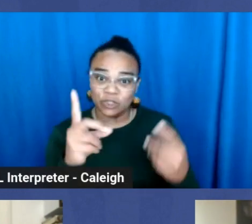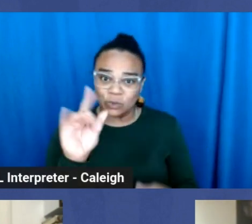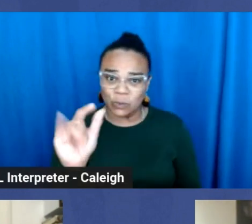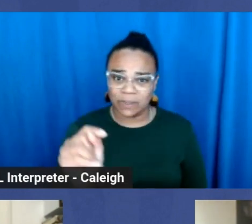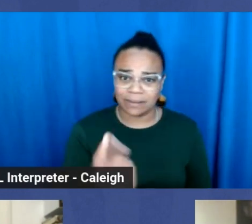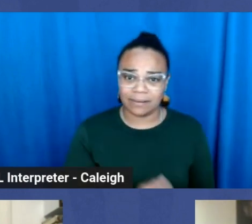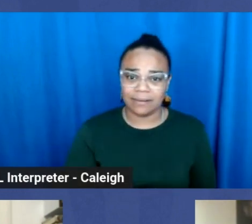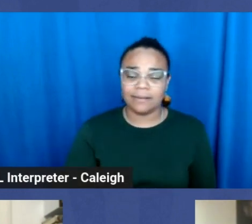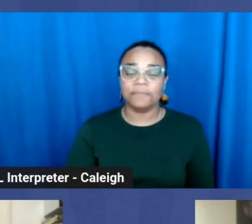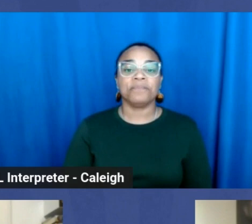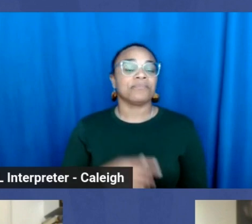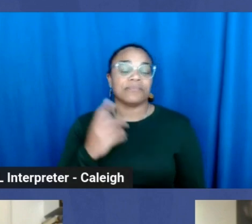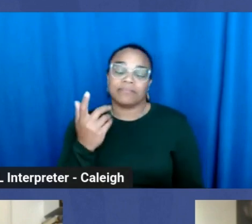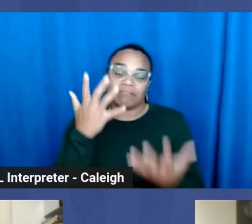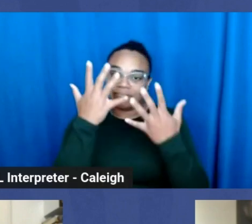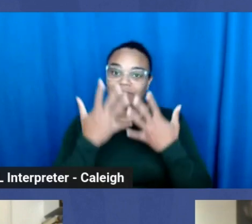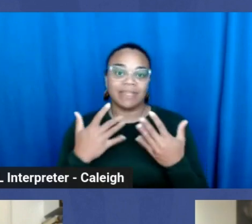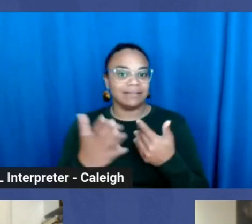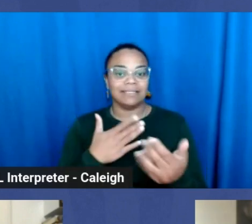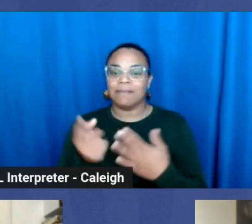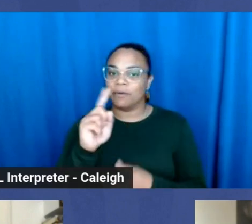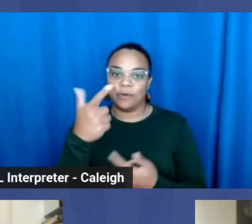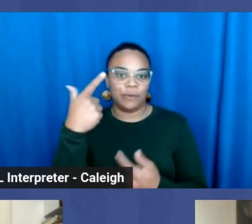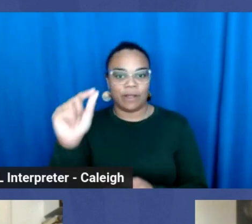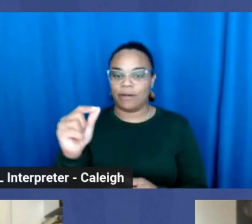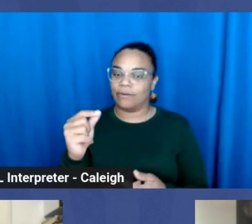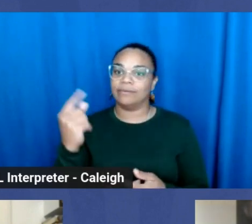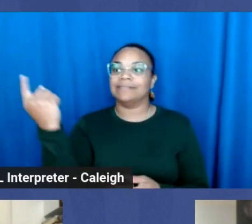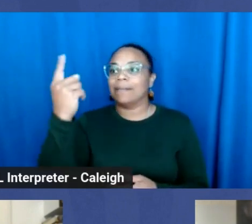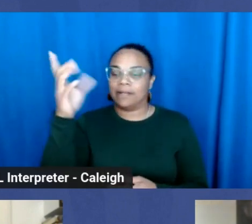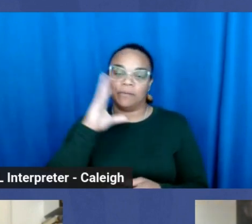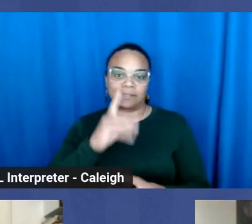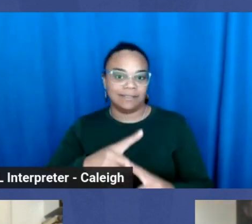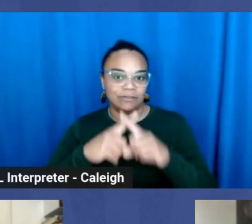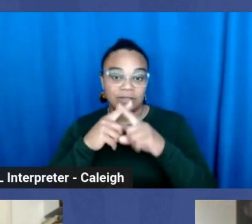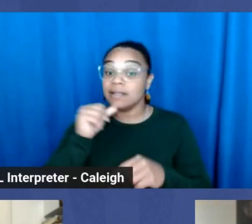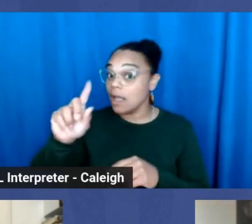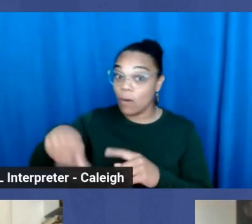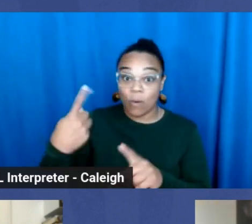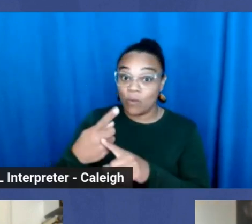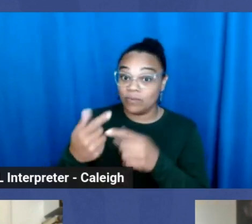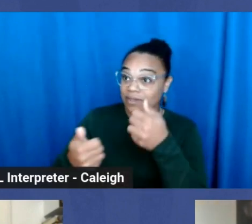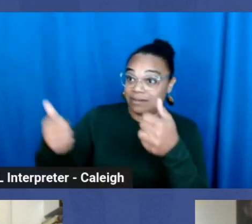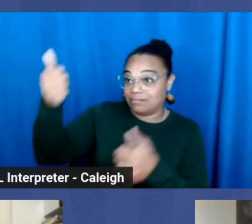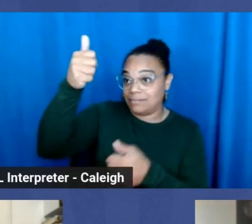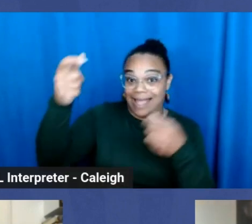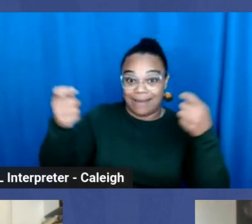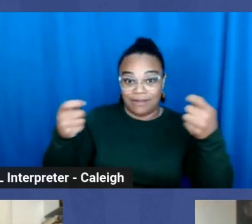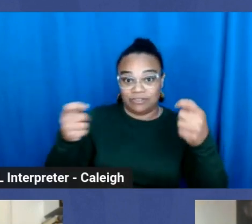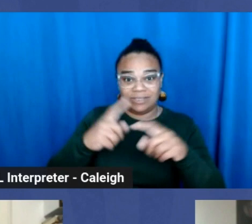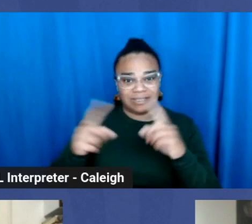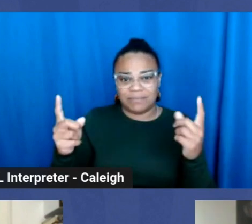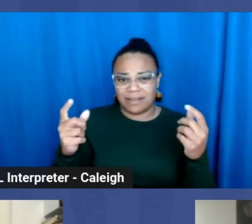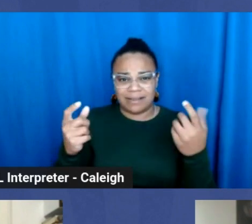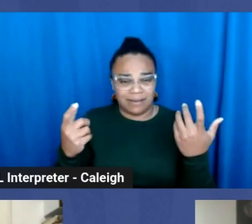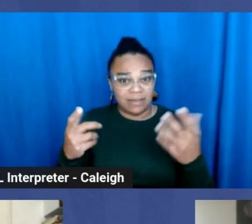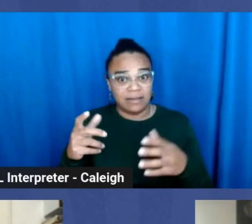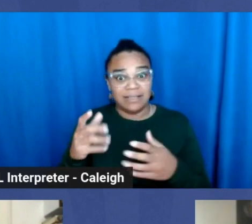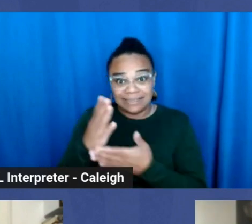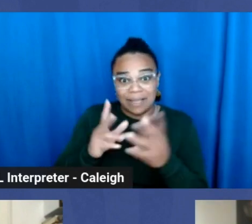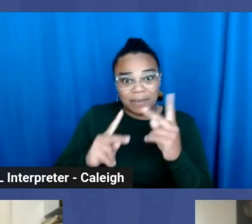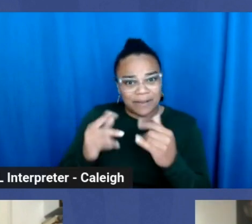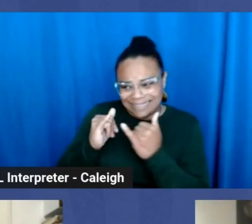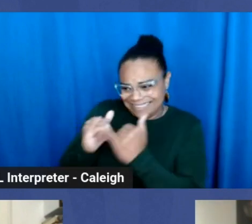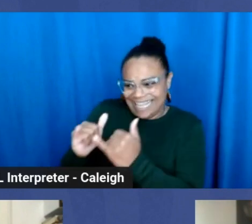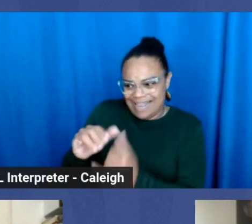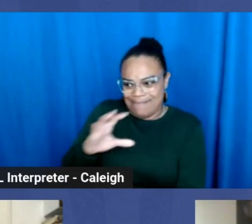matter where you go, there is going to be a censorship, not just by administration, but by the people who are your same age.